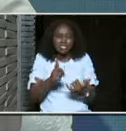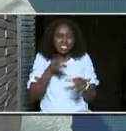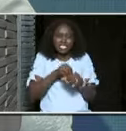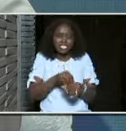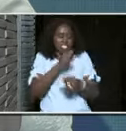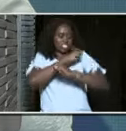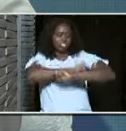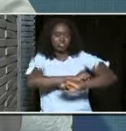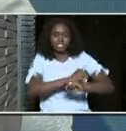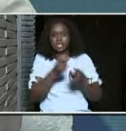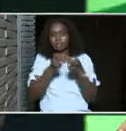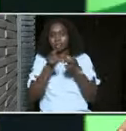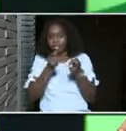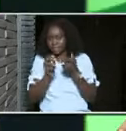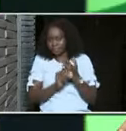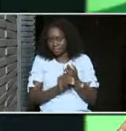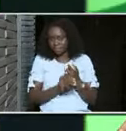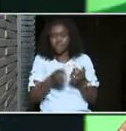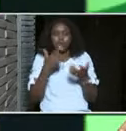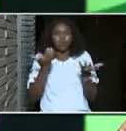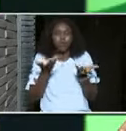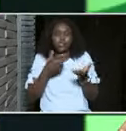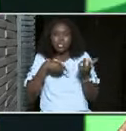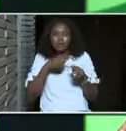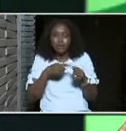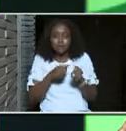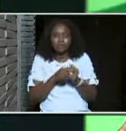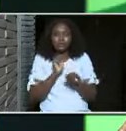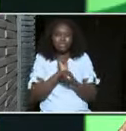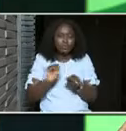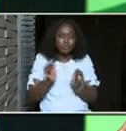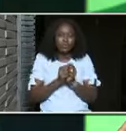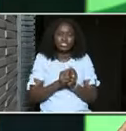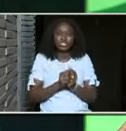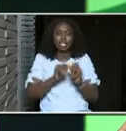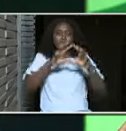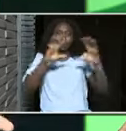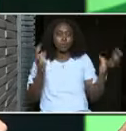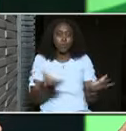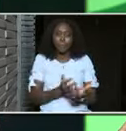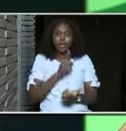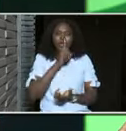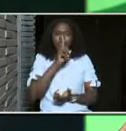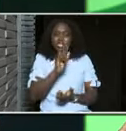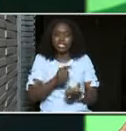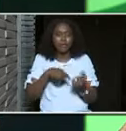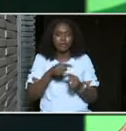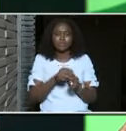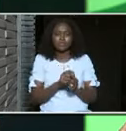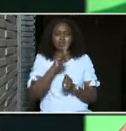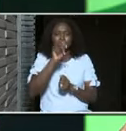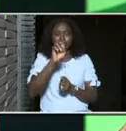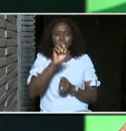security management? What about dealing with global realities about managing terrorism? I